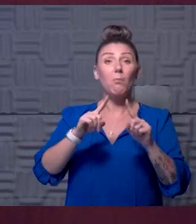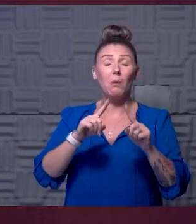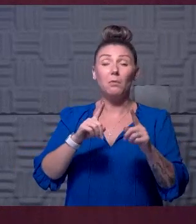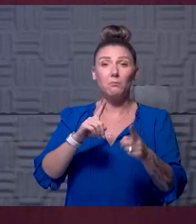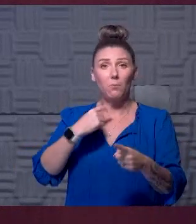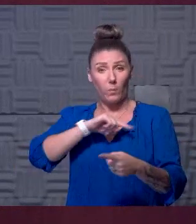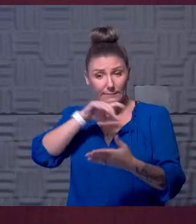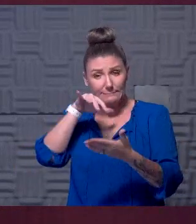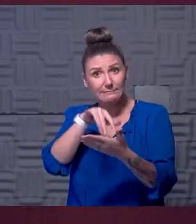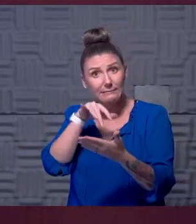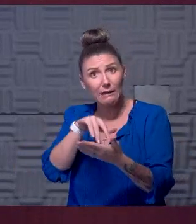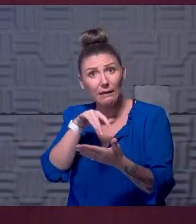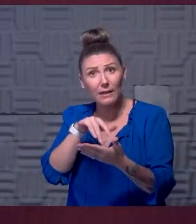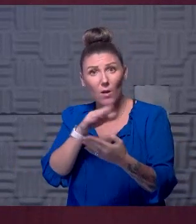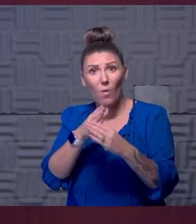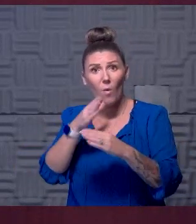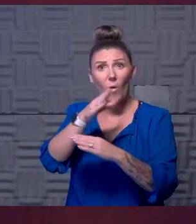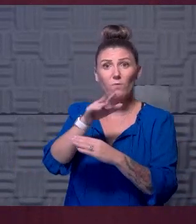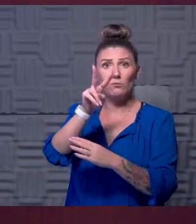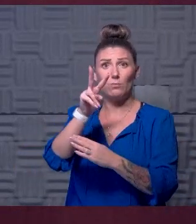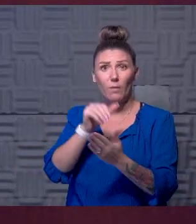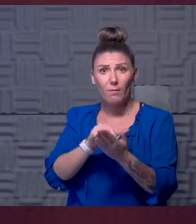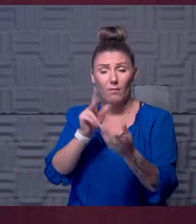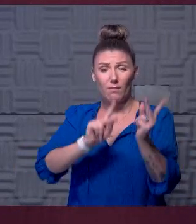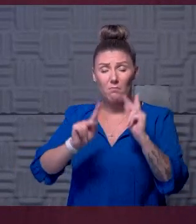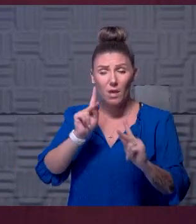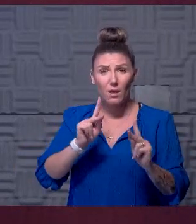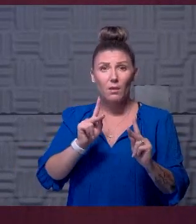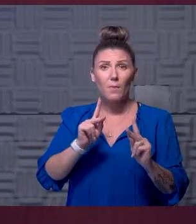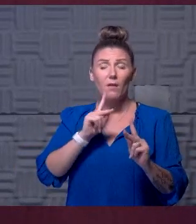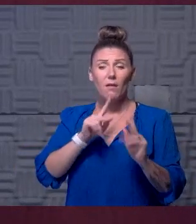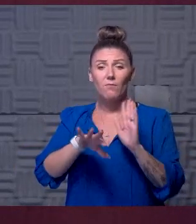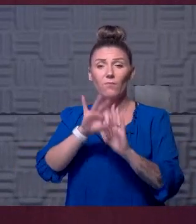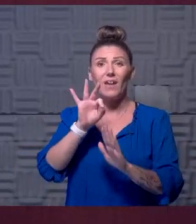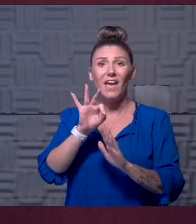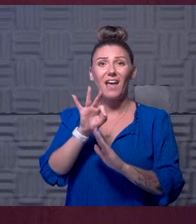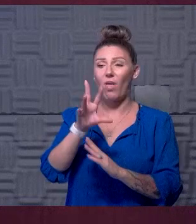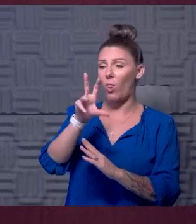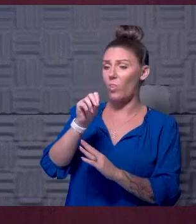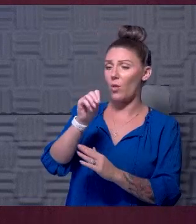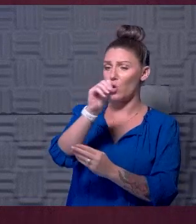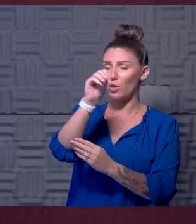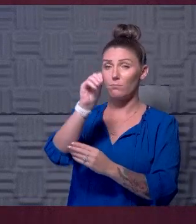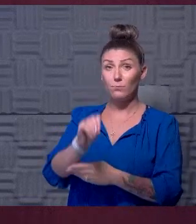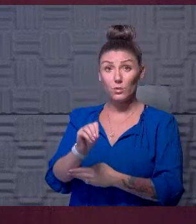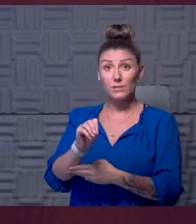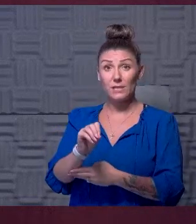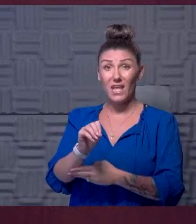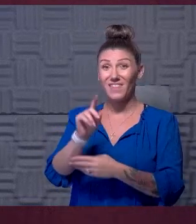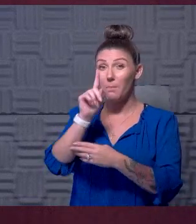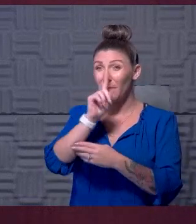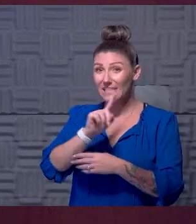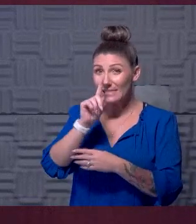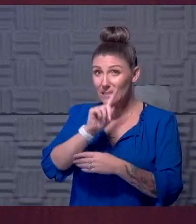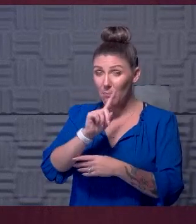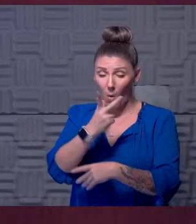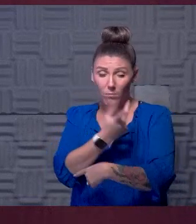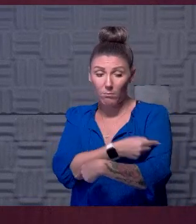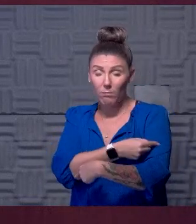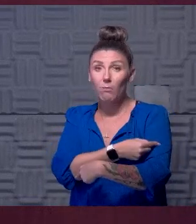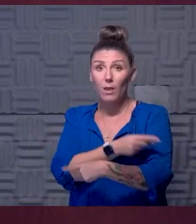we studied that in over 2,000 individuals, and we found that 30% of the placebo injection